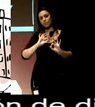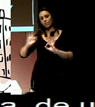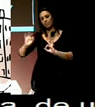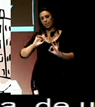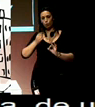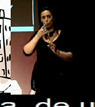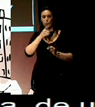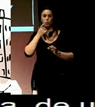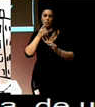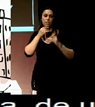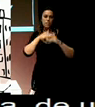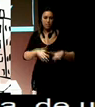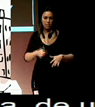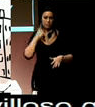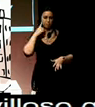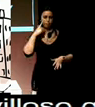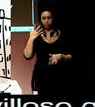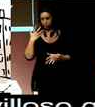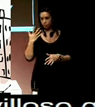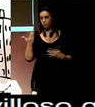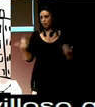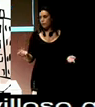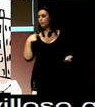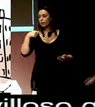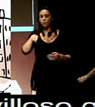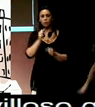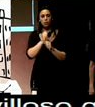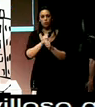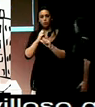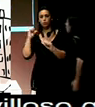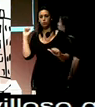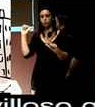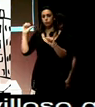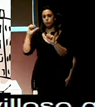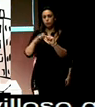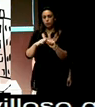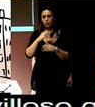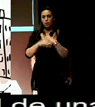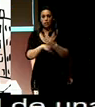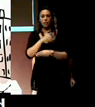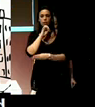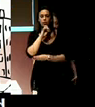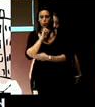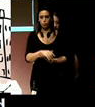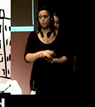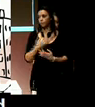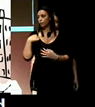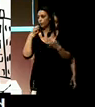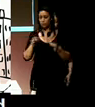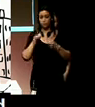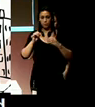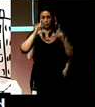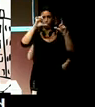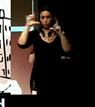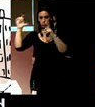and a theatrical performance. How did we do that in terms of accessibility?